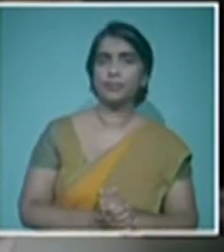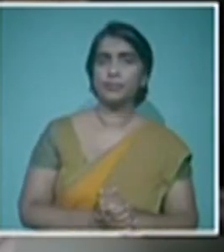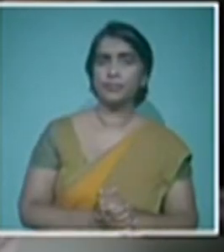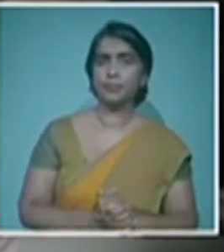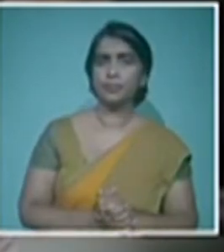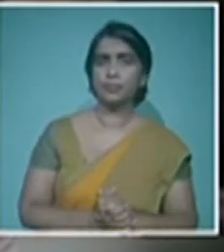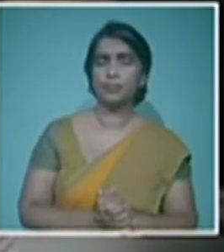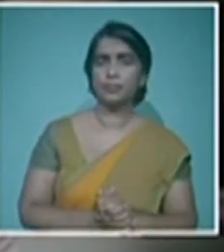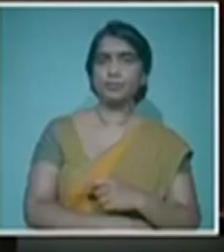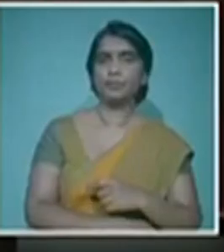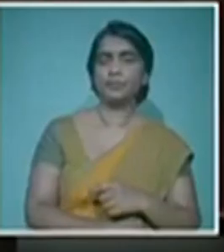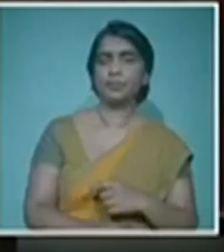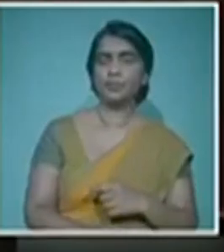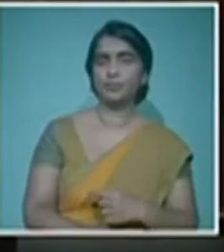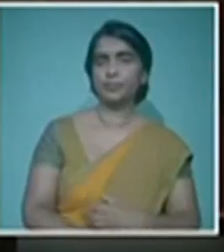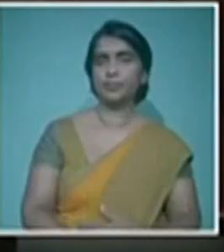late. We are working accordingly.